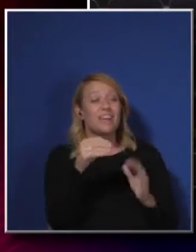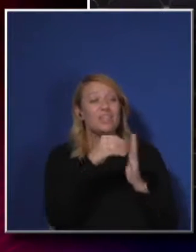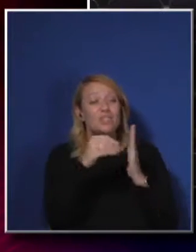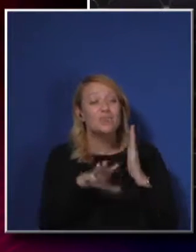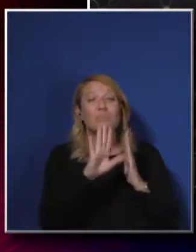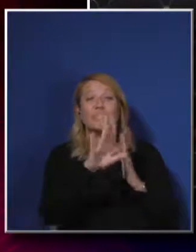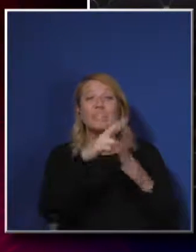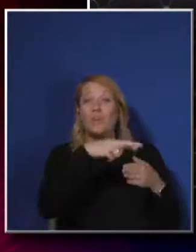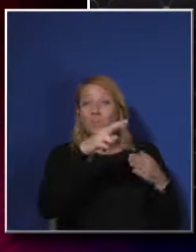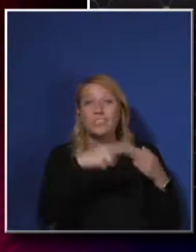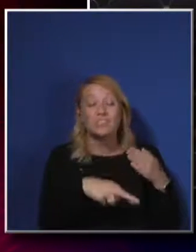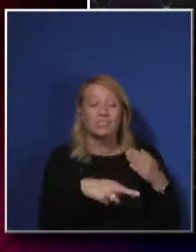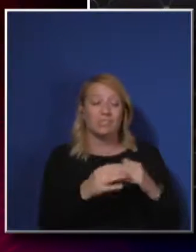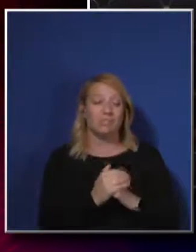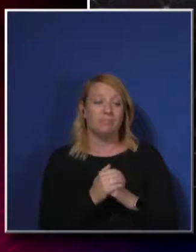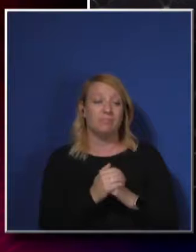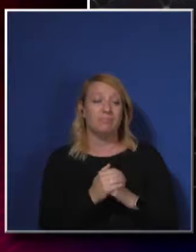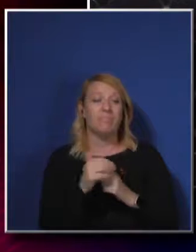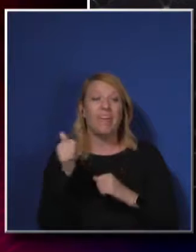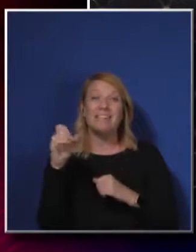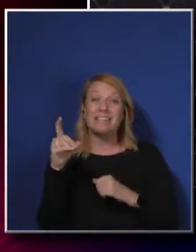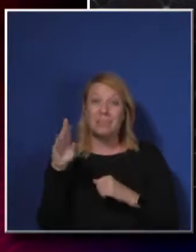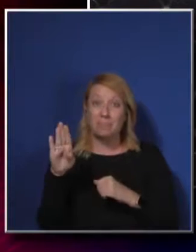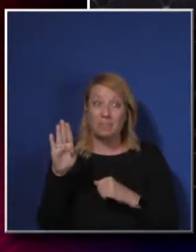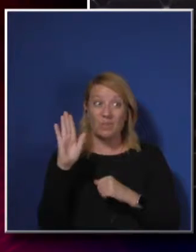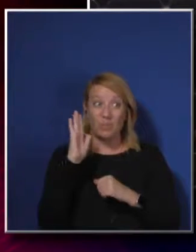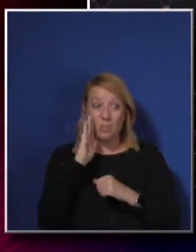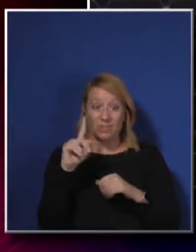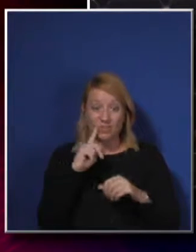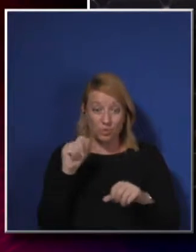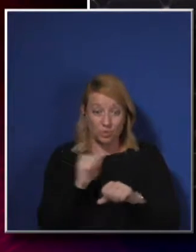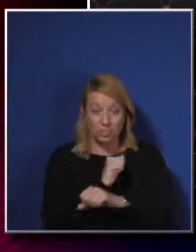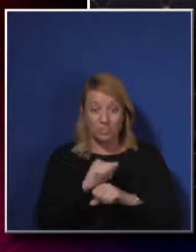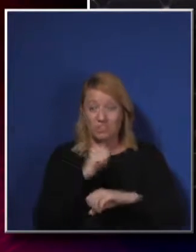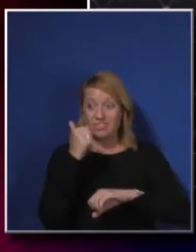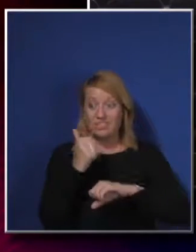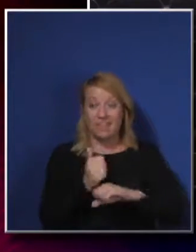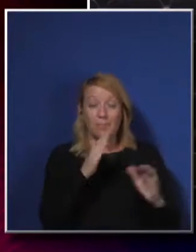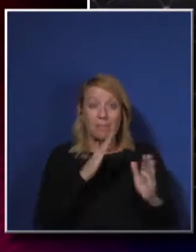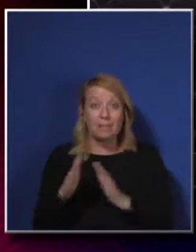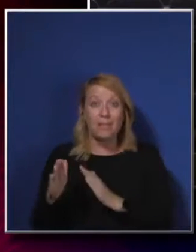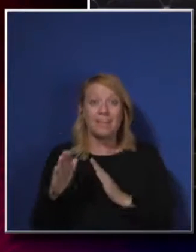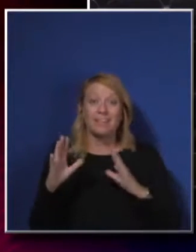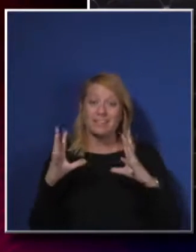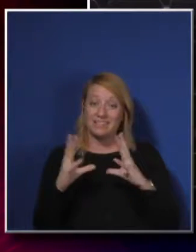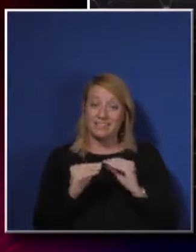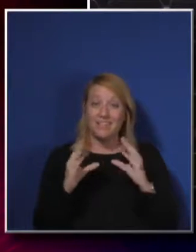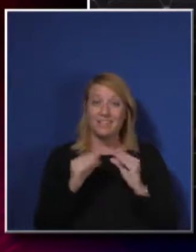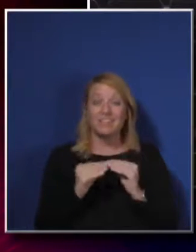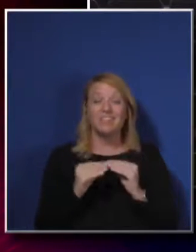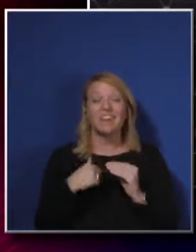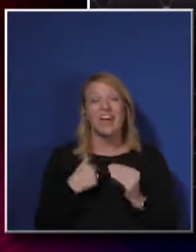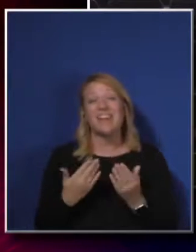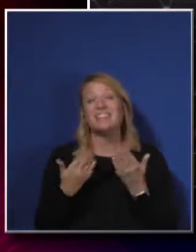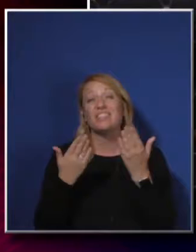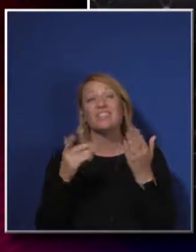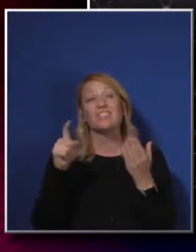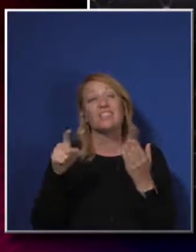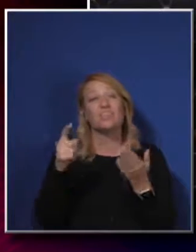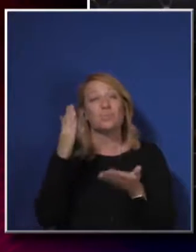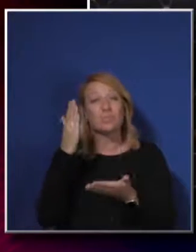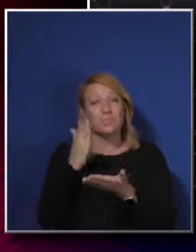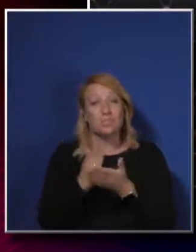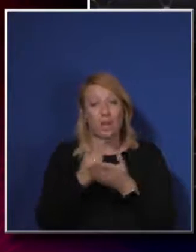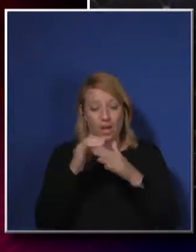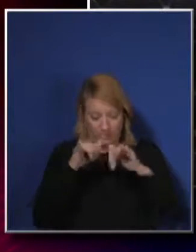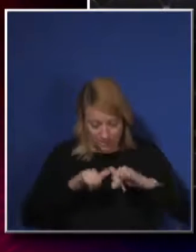If ASDB ever gets to that planning session, might I suggest that we start looking outside of ourselves? The Utah